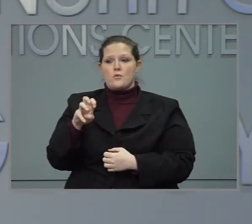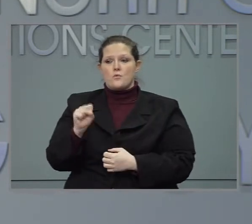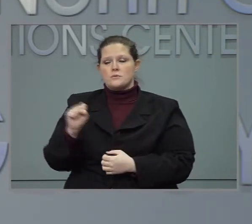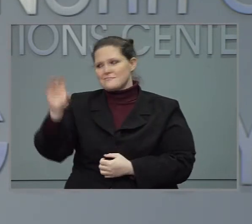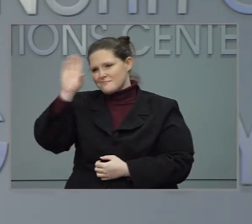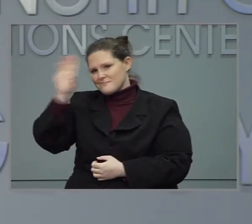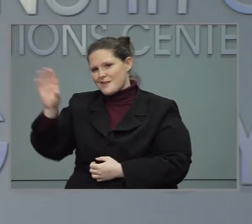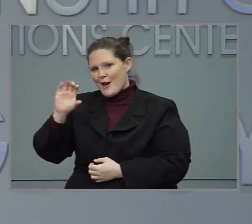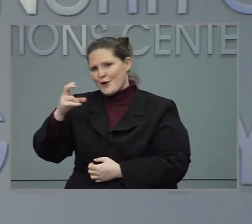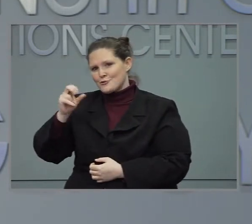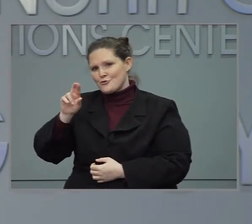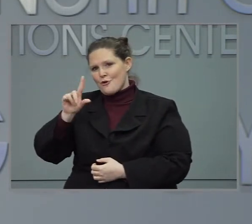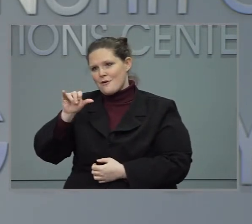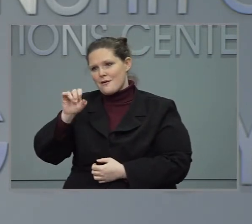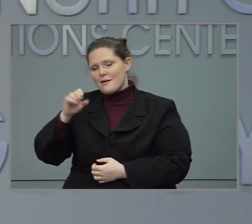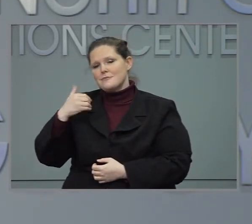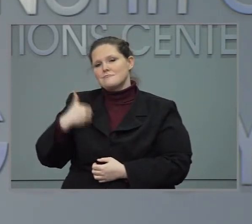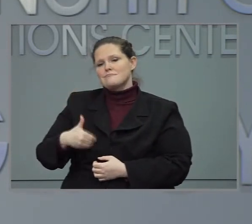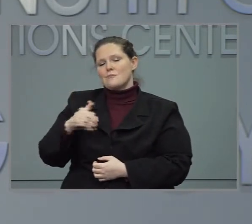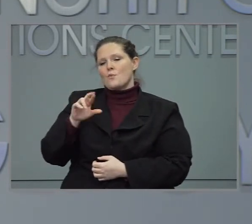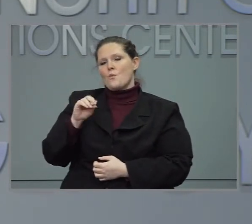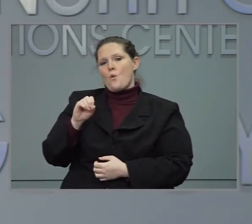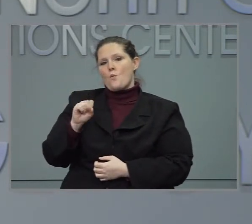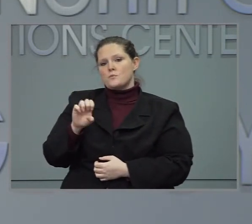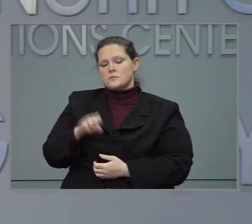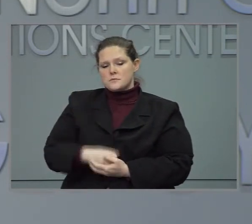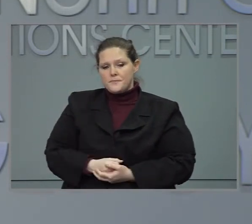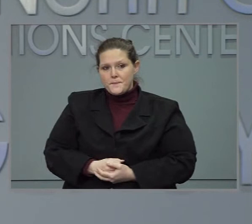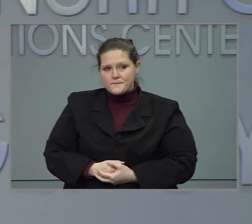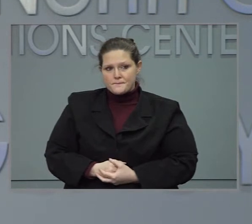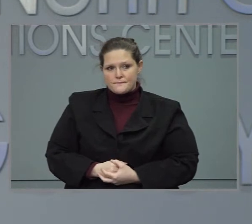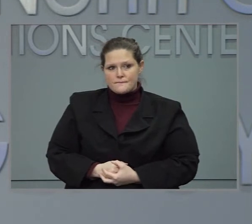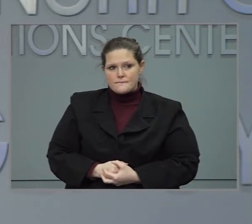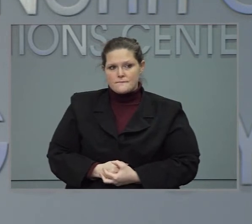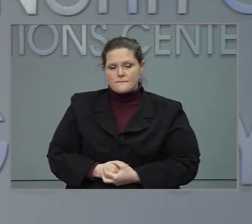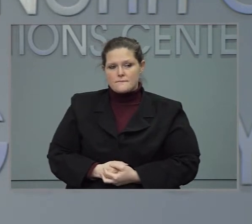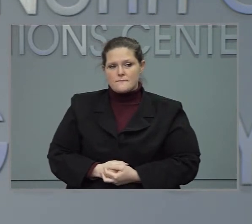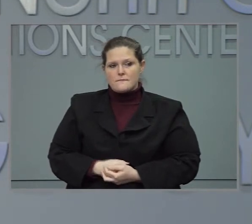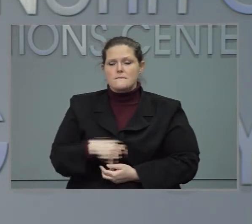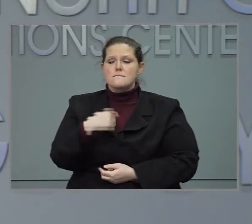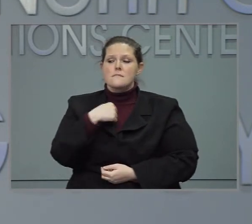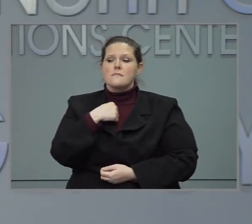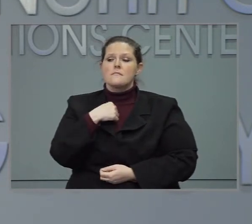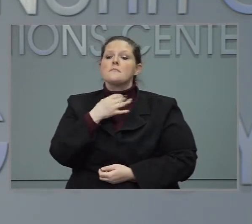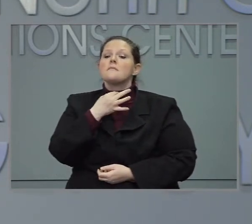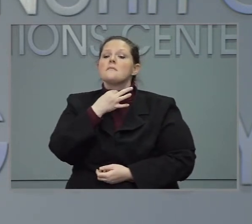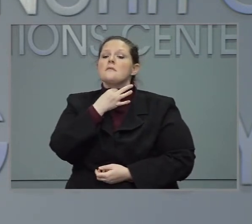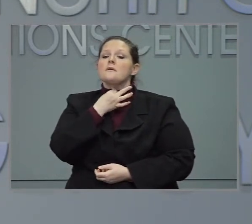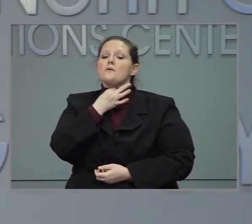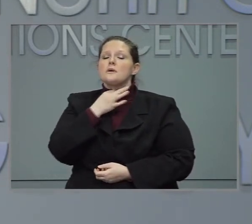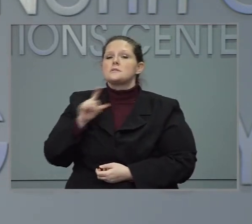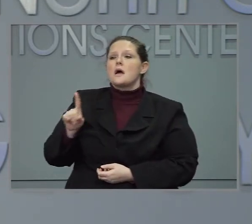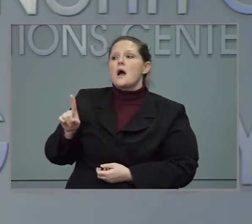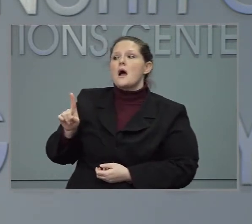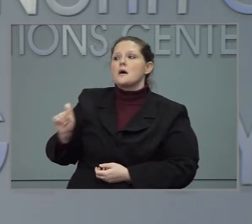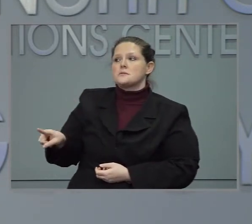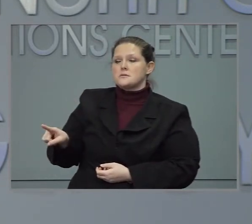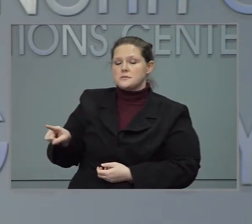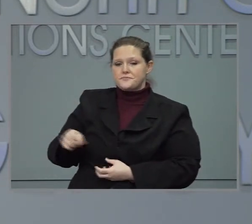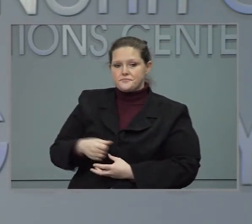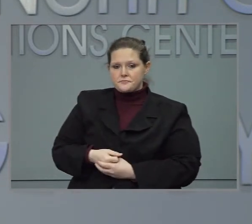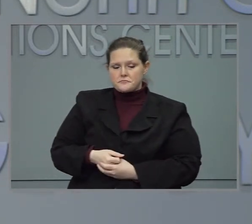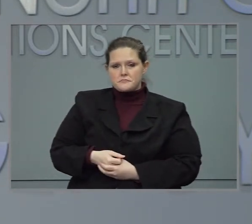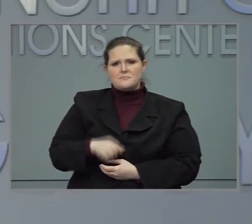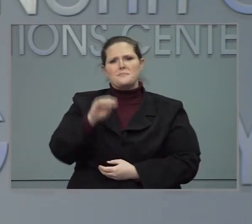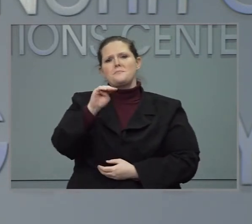Hi, Charlie. It's Rose Hoban with NC Health News. I was wondering about, I've seen some different numbers